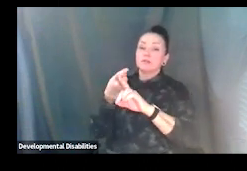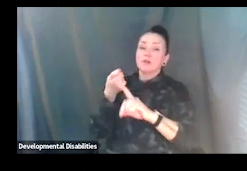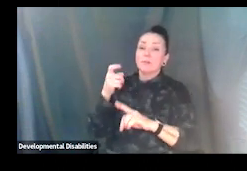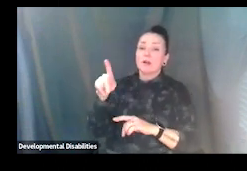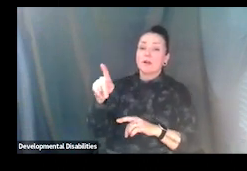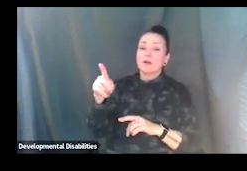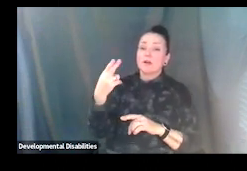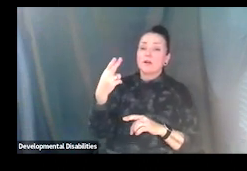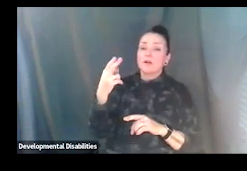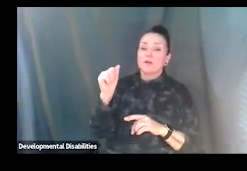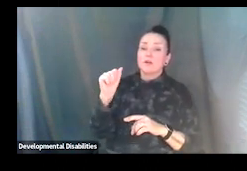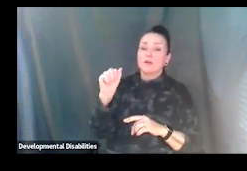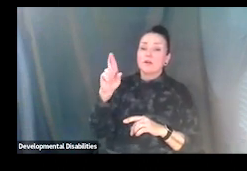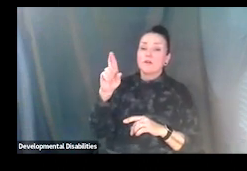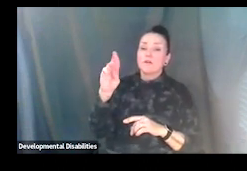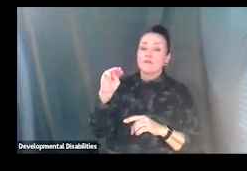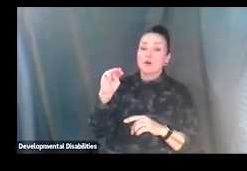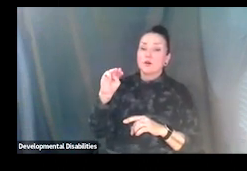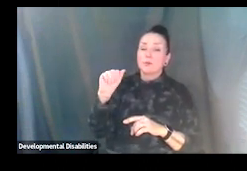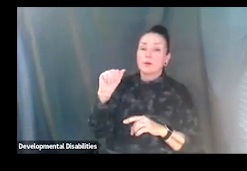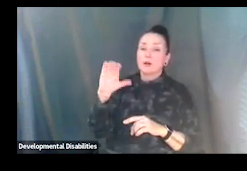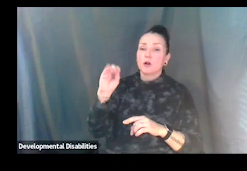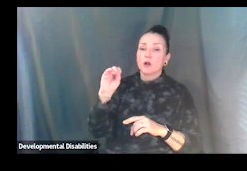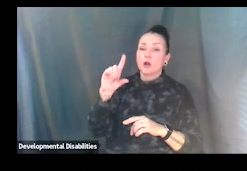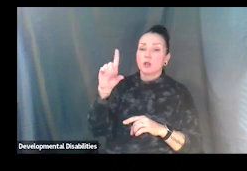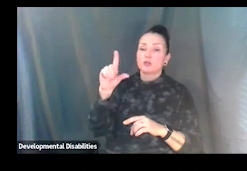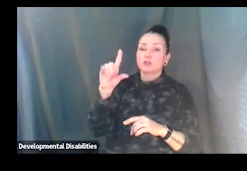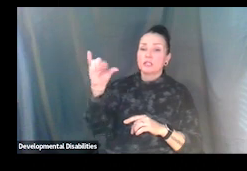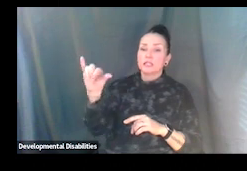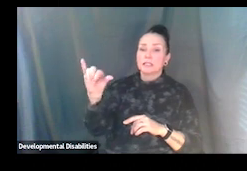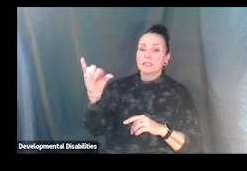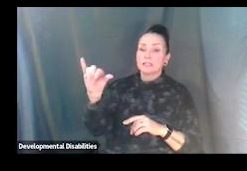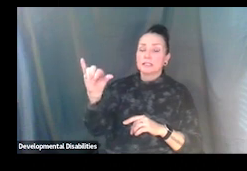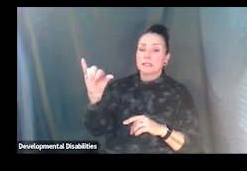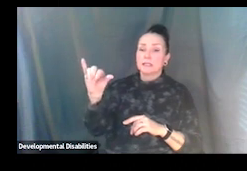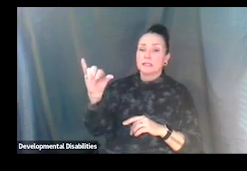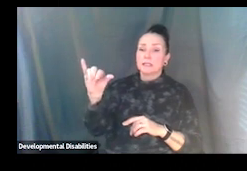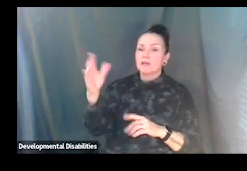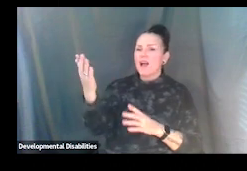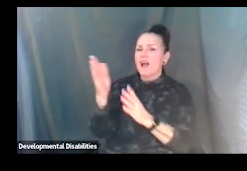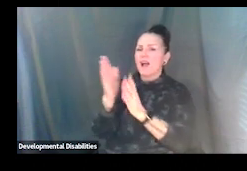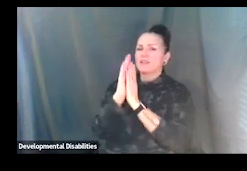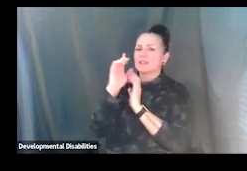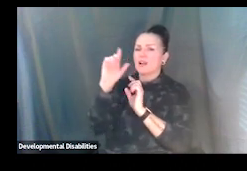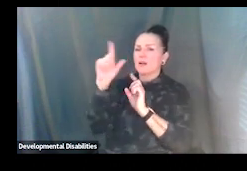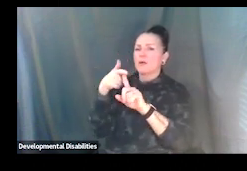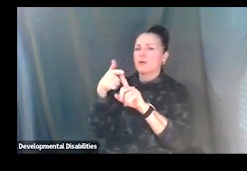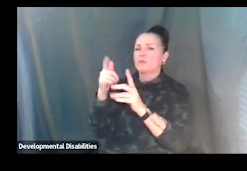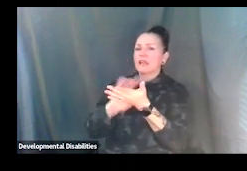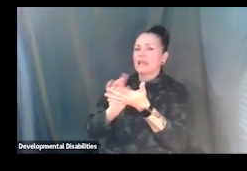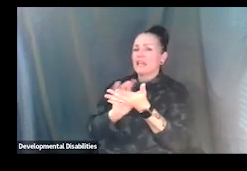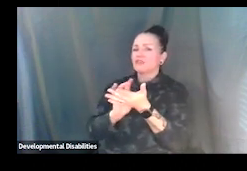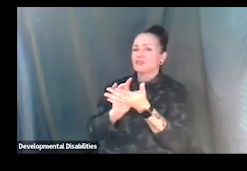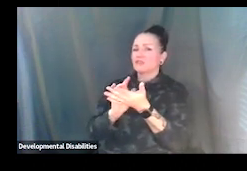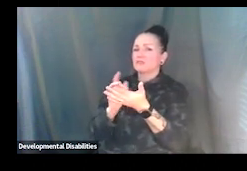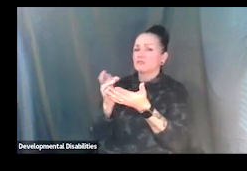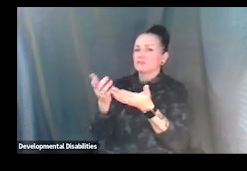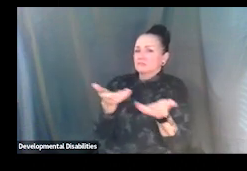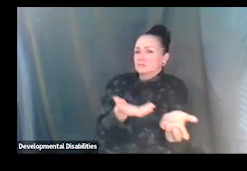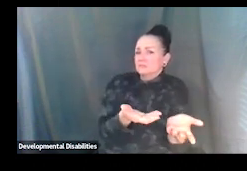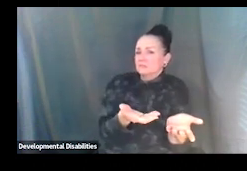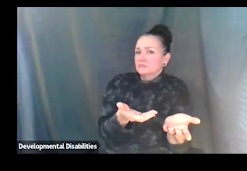And what's going to be safe and how they're going to affect each other. And I think that makes a huge difference. And Rob, can I make one little last comment